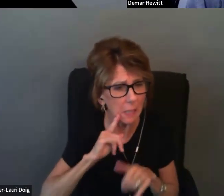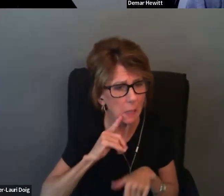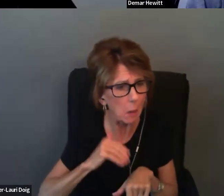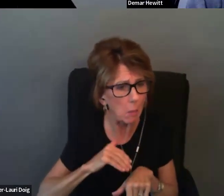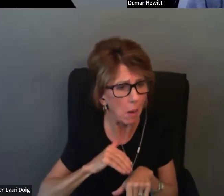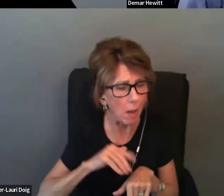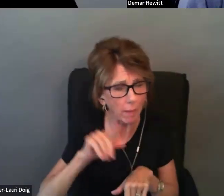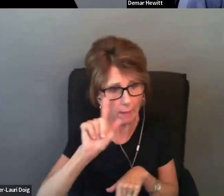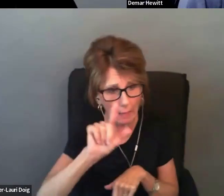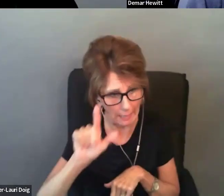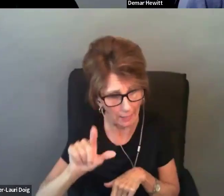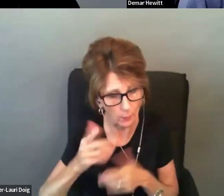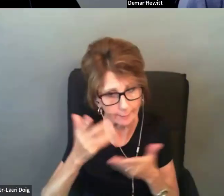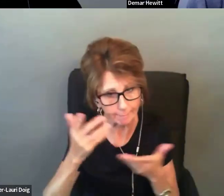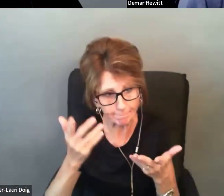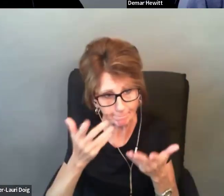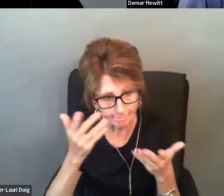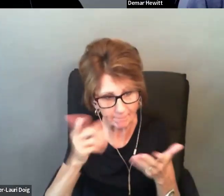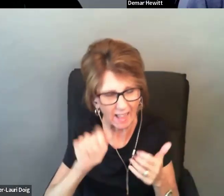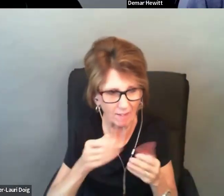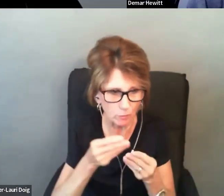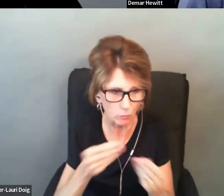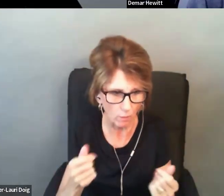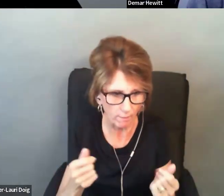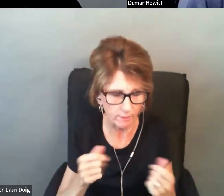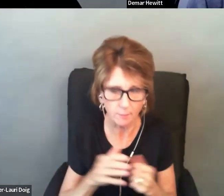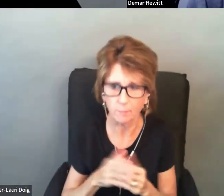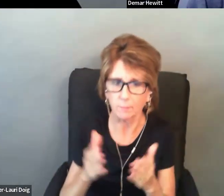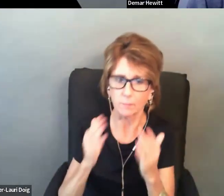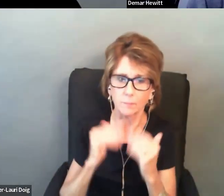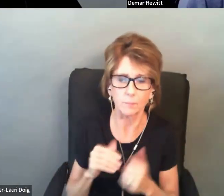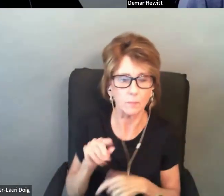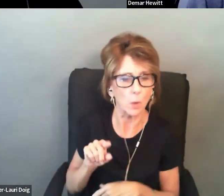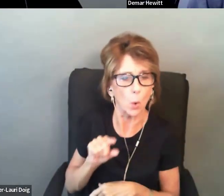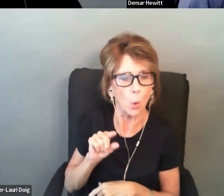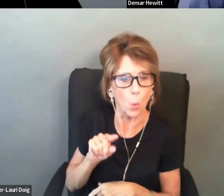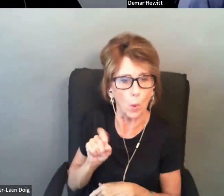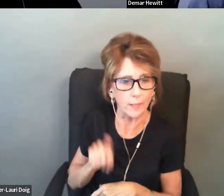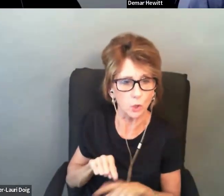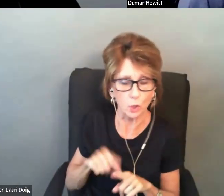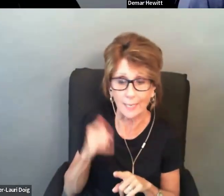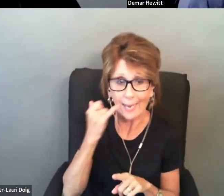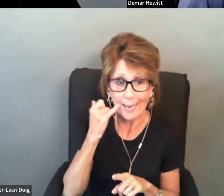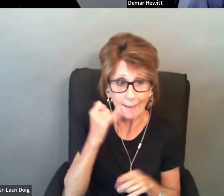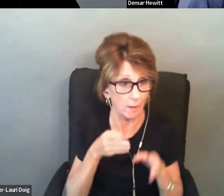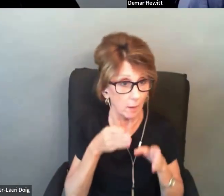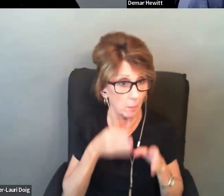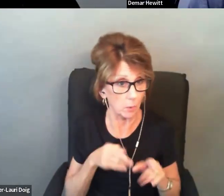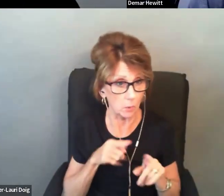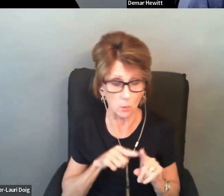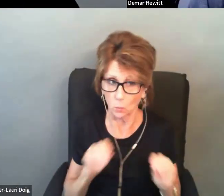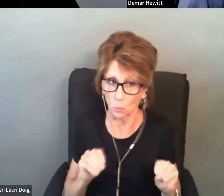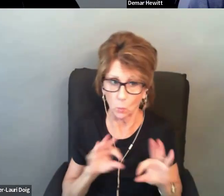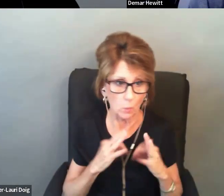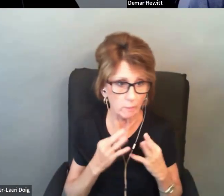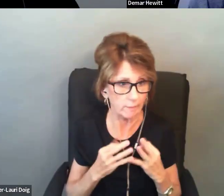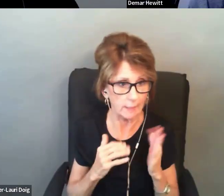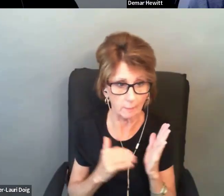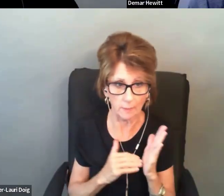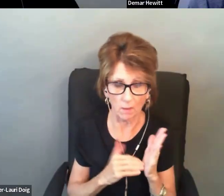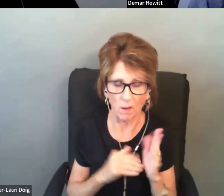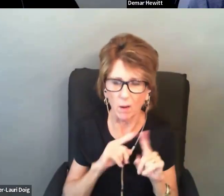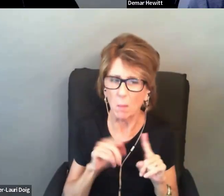is, if a tenant no longer has a family doctor and they suffer from chronic pain